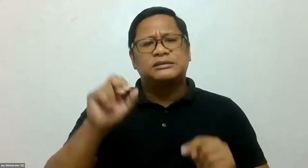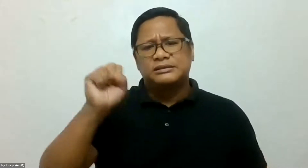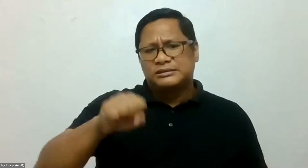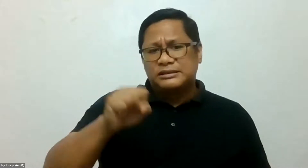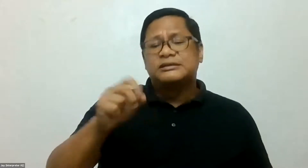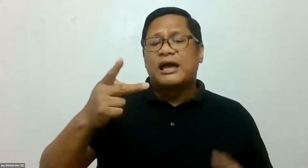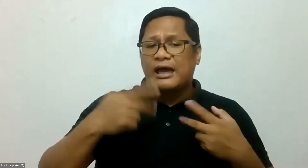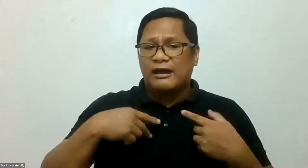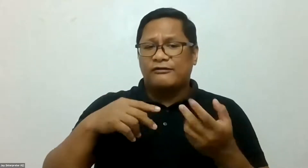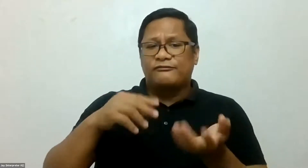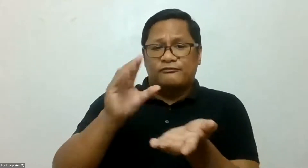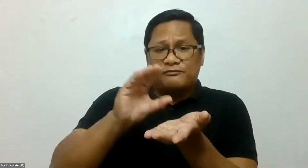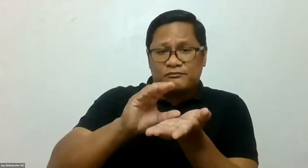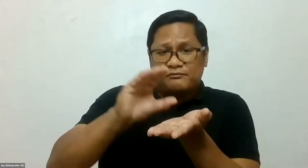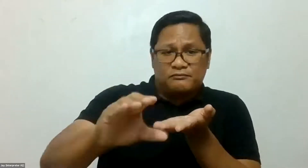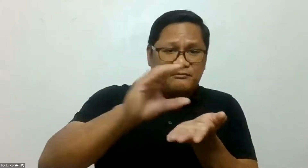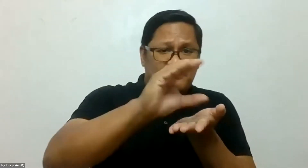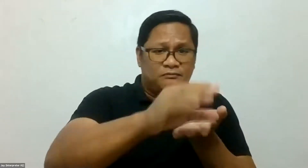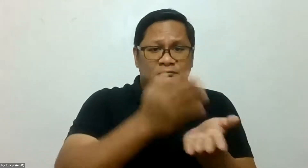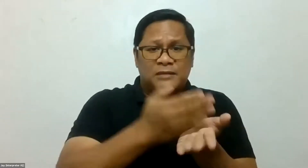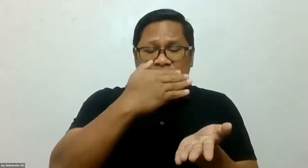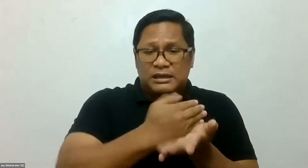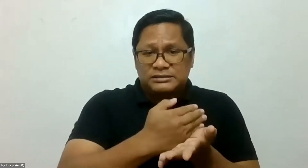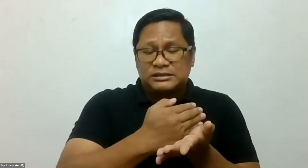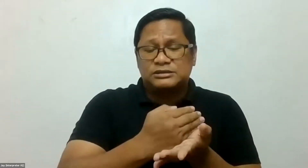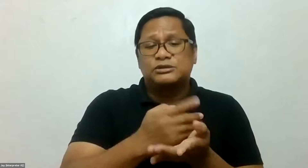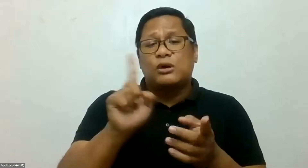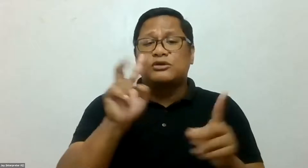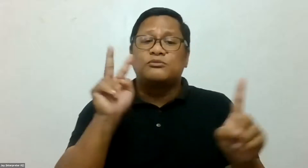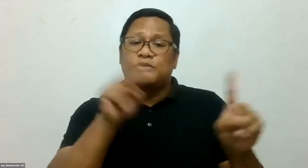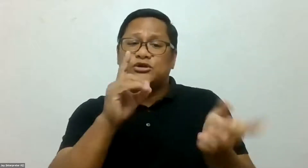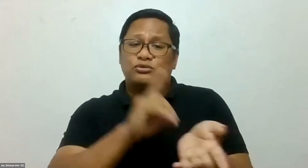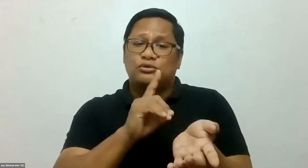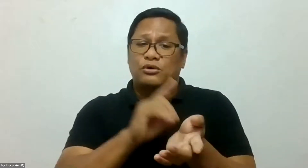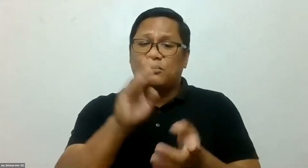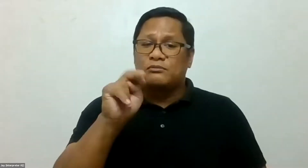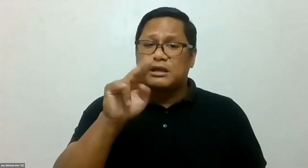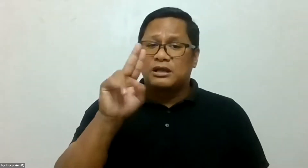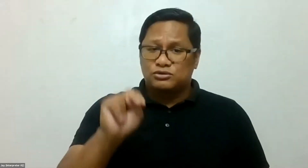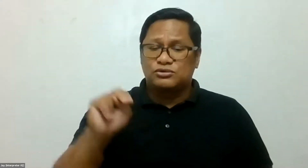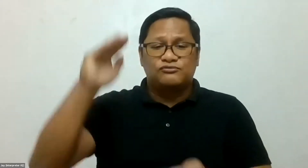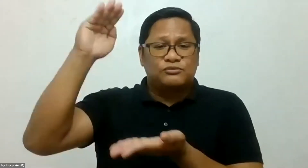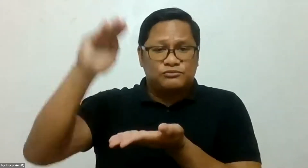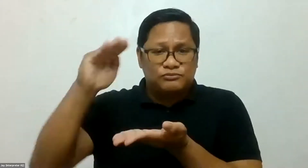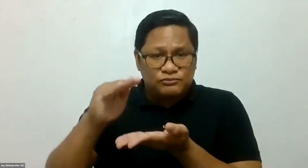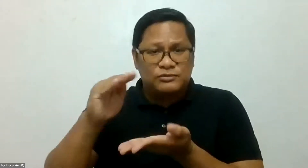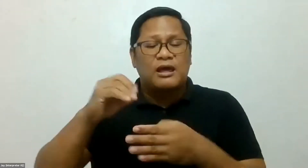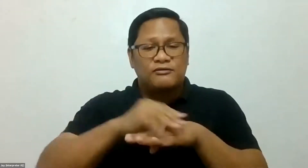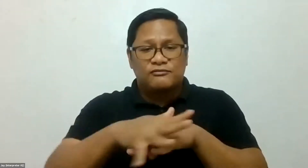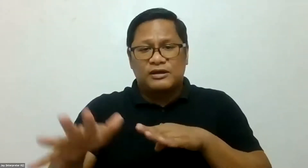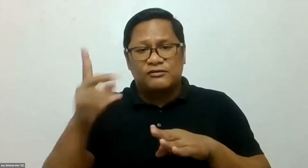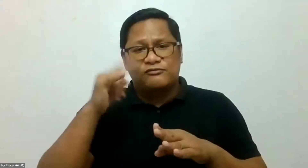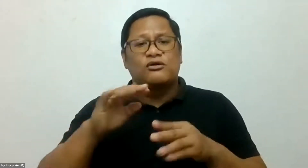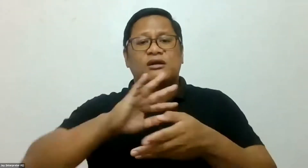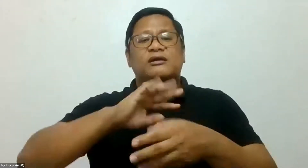the budget, specifically to echo Dr. Banzon's point, to ensure reduction of the adverse effects of crowding out